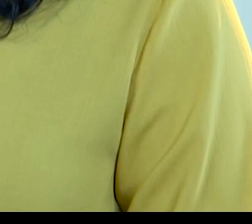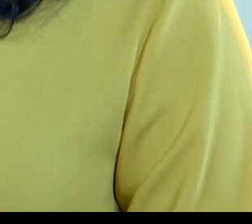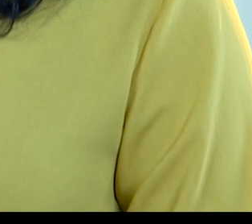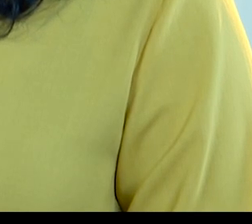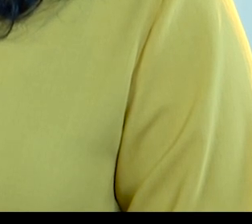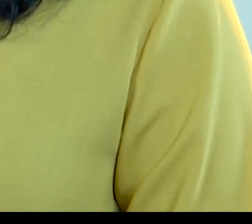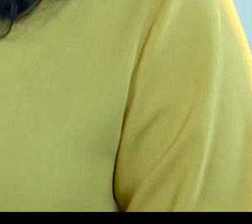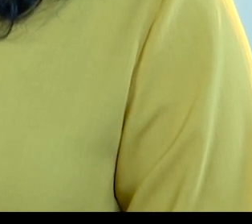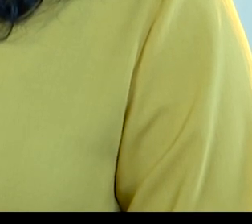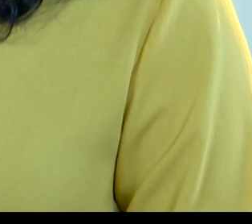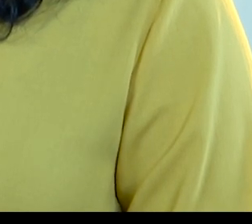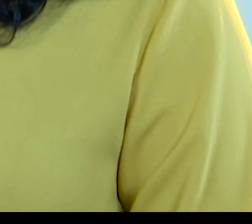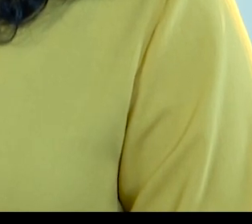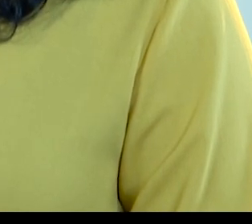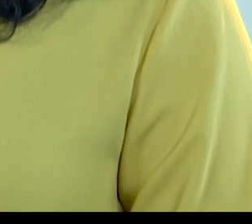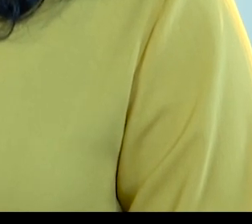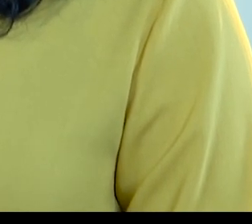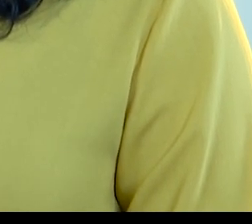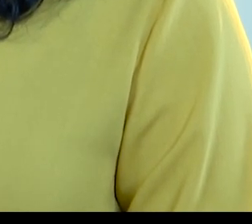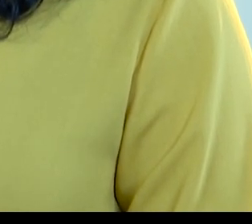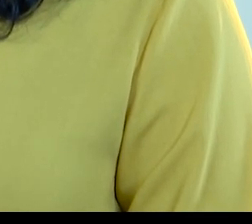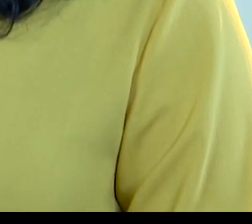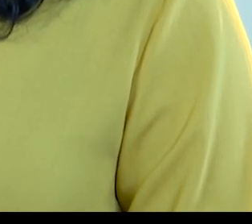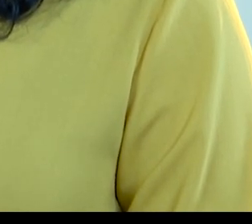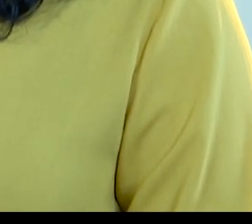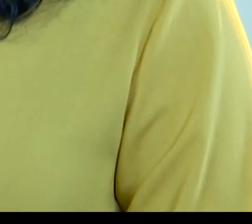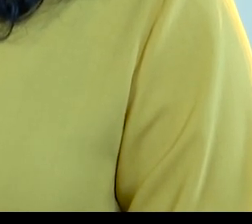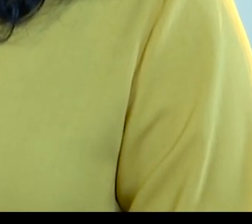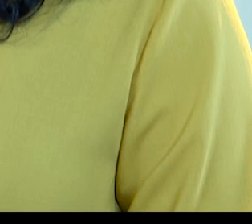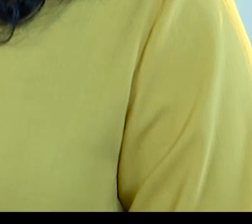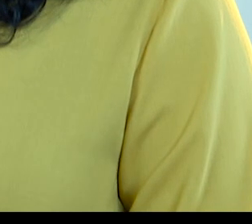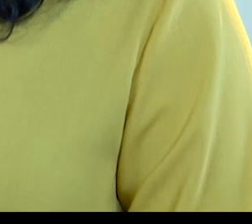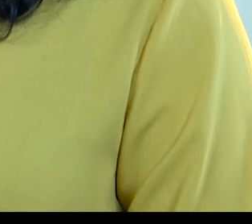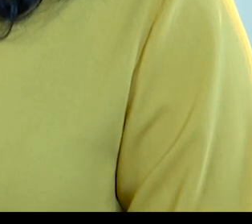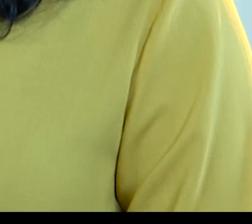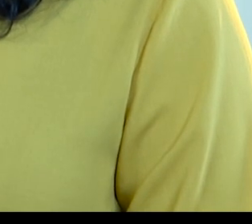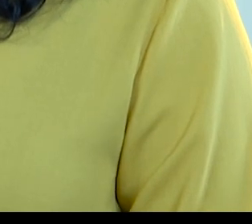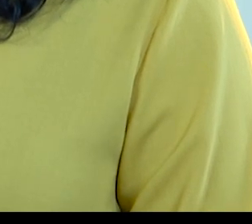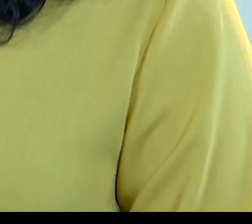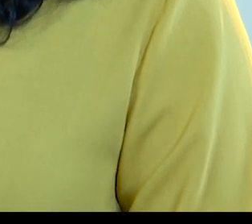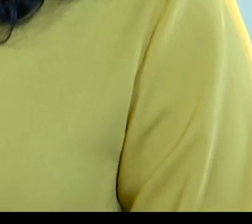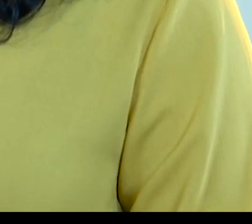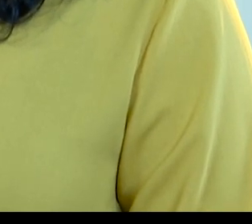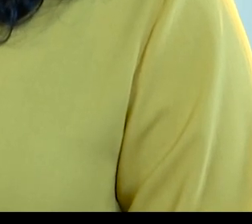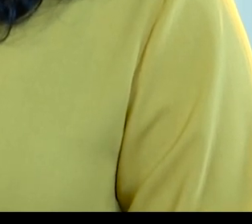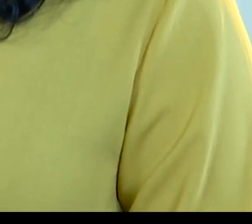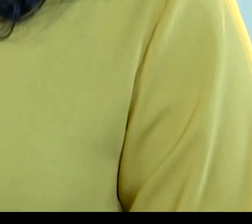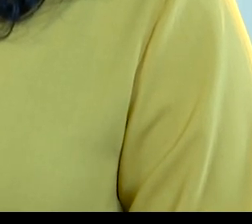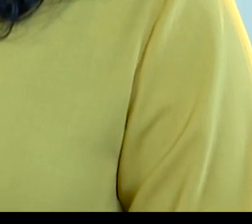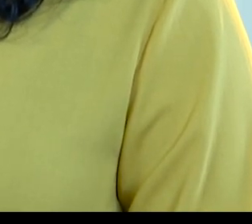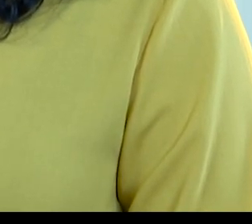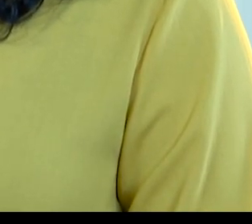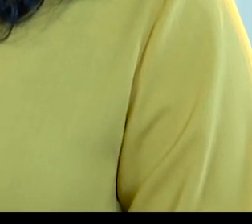Upon the hill on Calvary, He came from